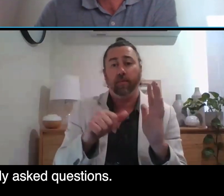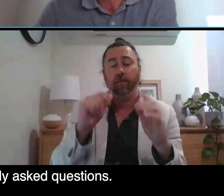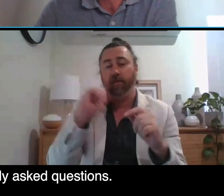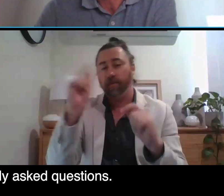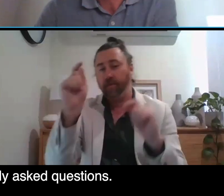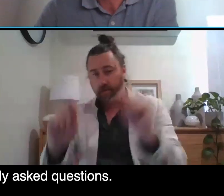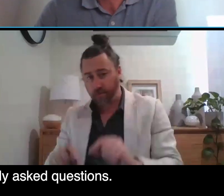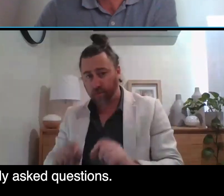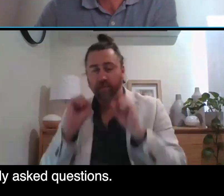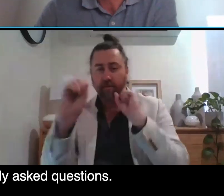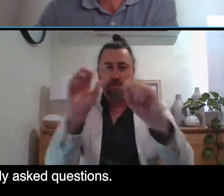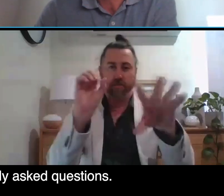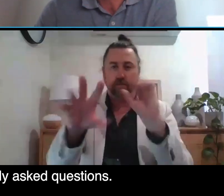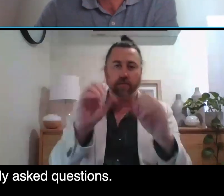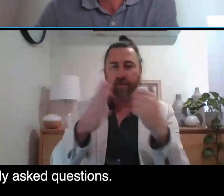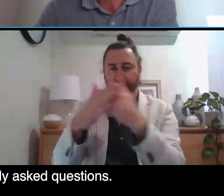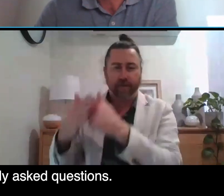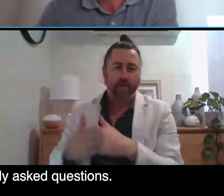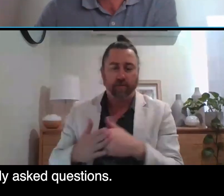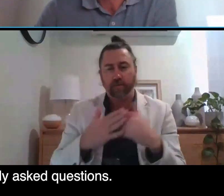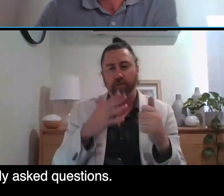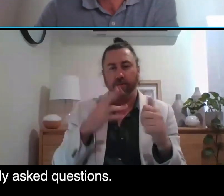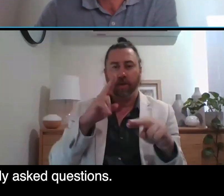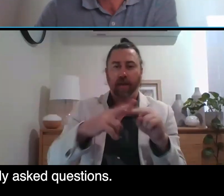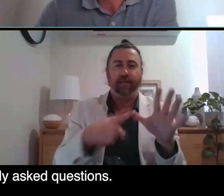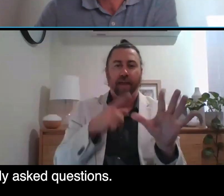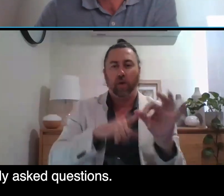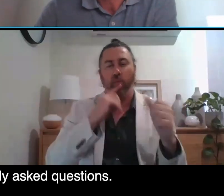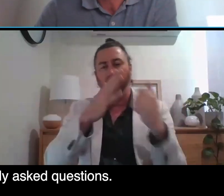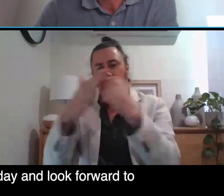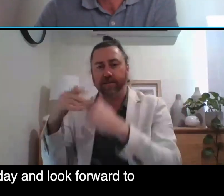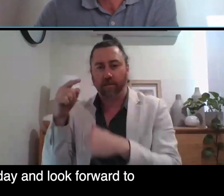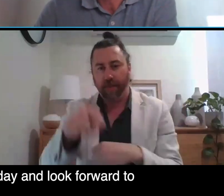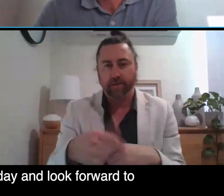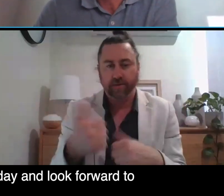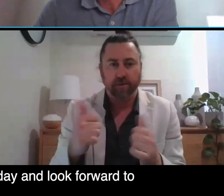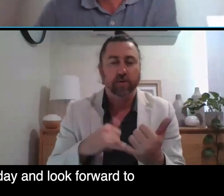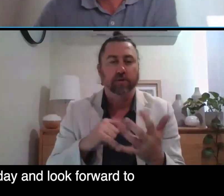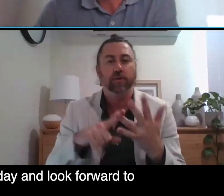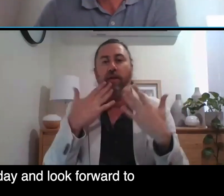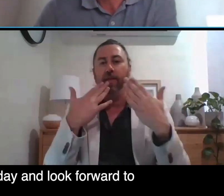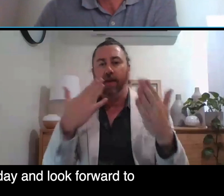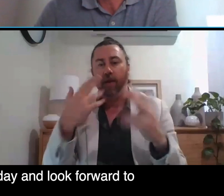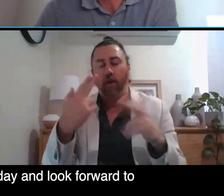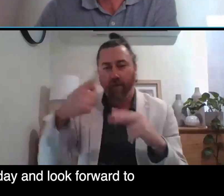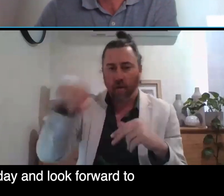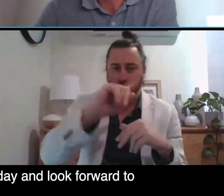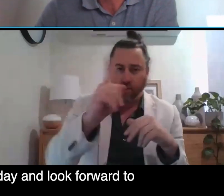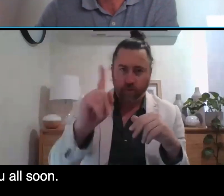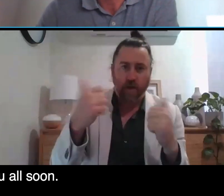will have a look at revising our frequently asked questions. So again, thanks to everyone